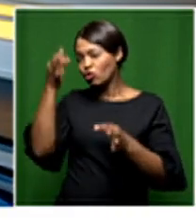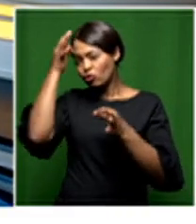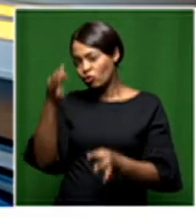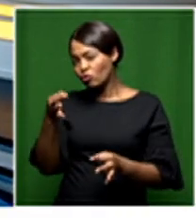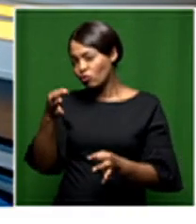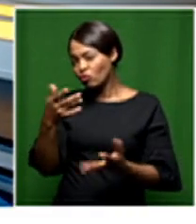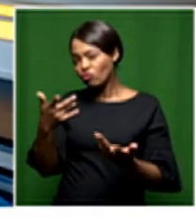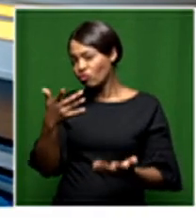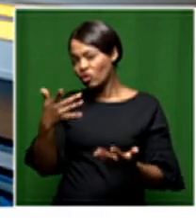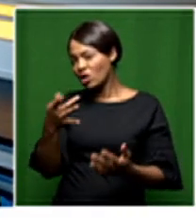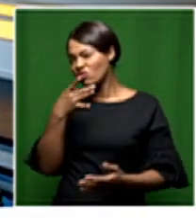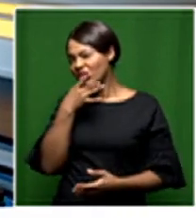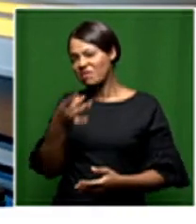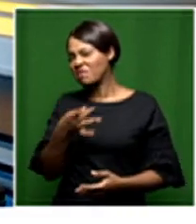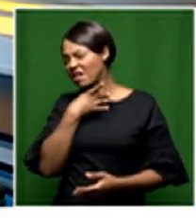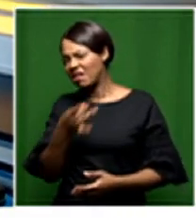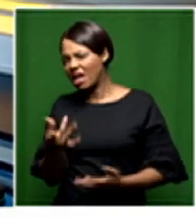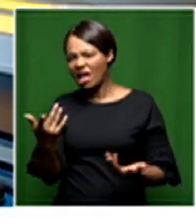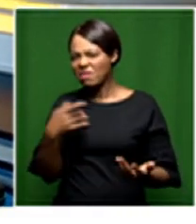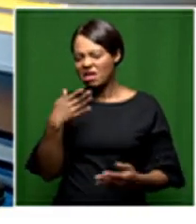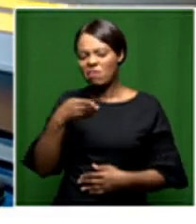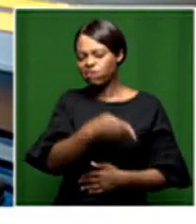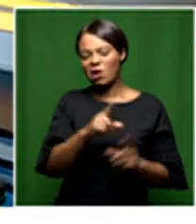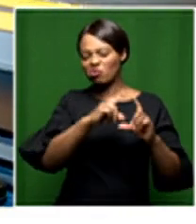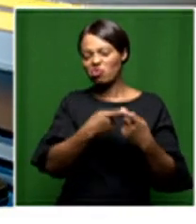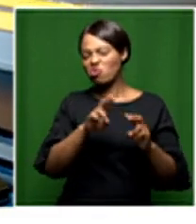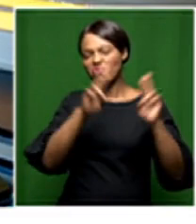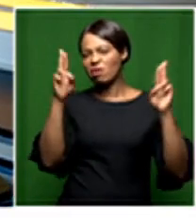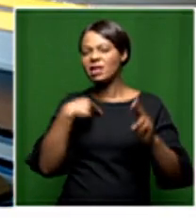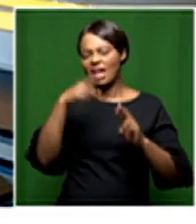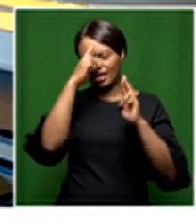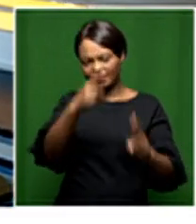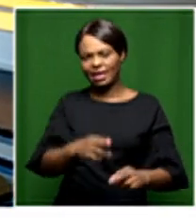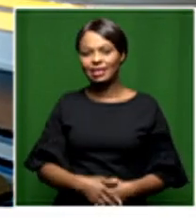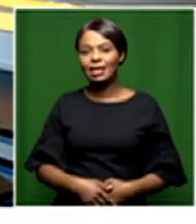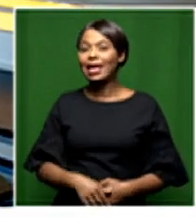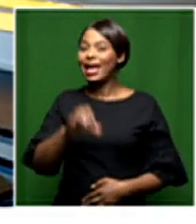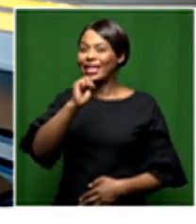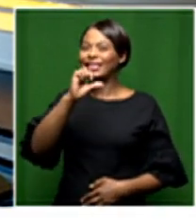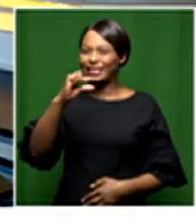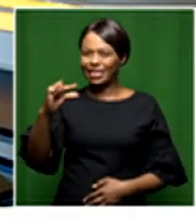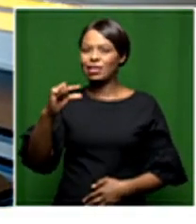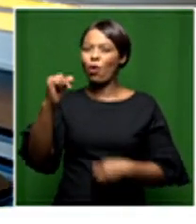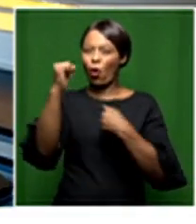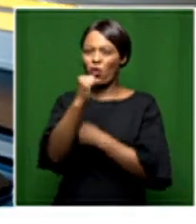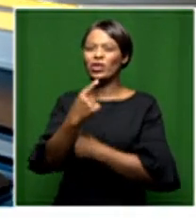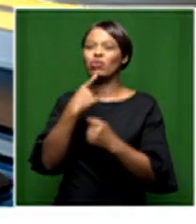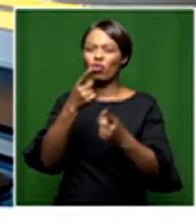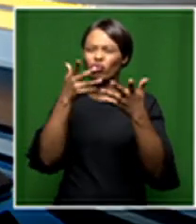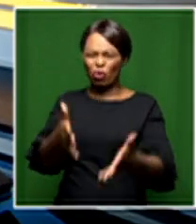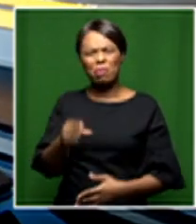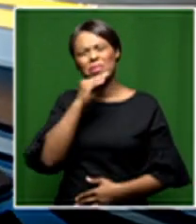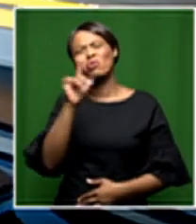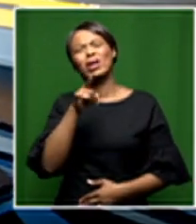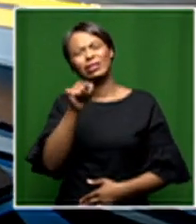respect that." So this is what the SG's office has put out there. And what does that mean? You